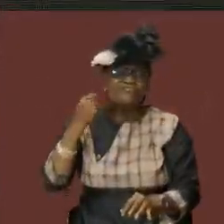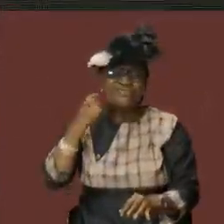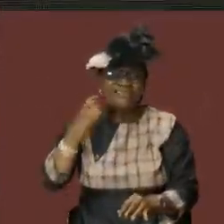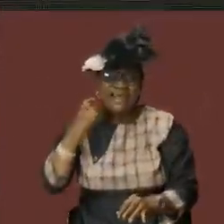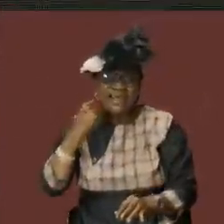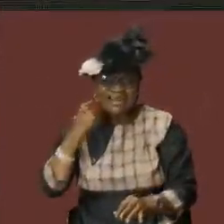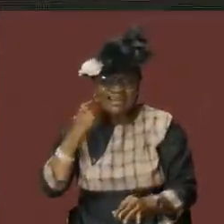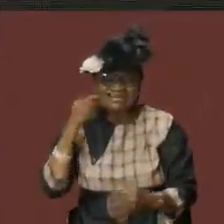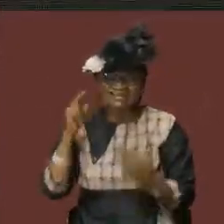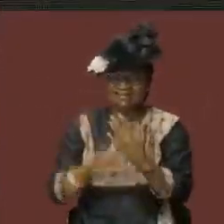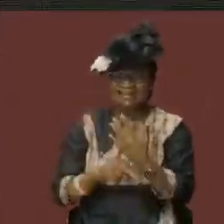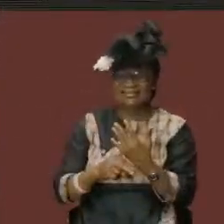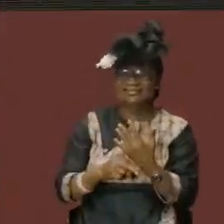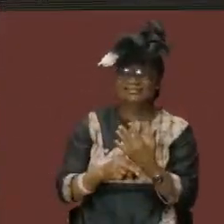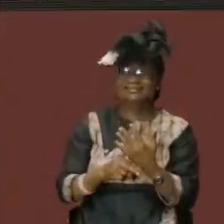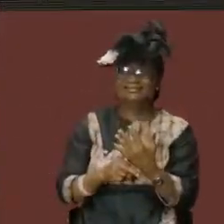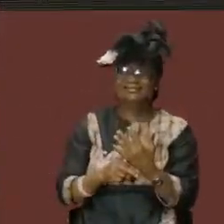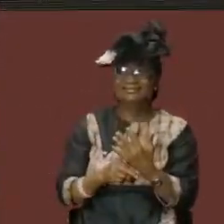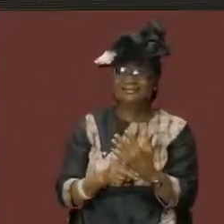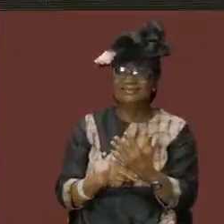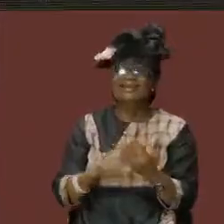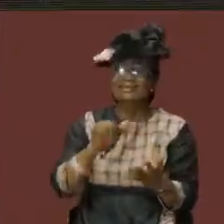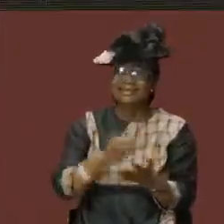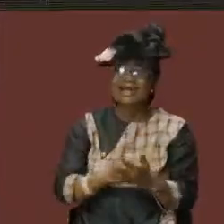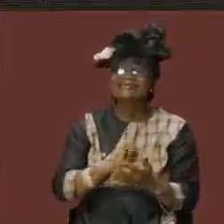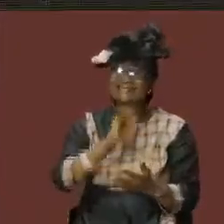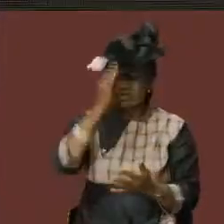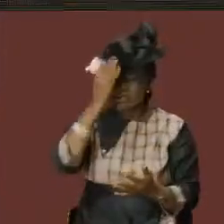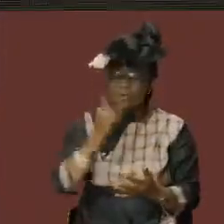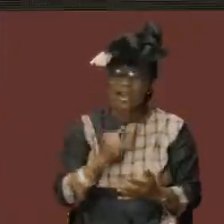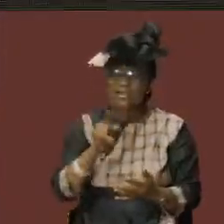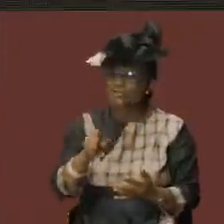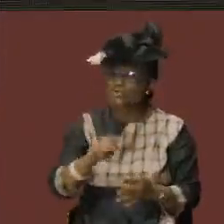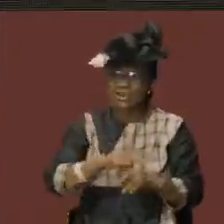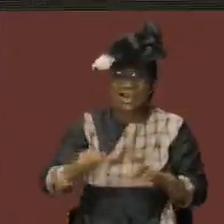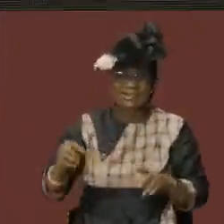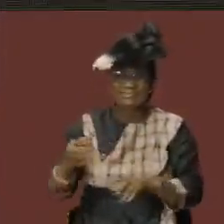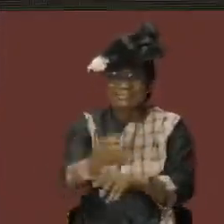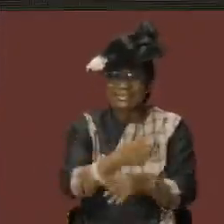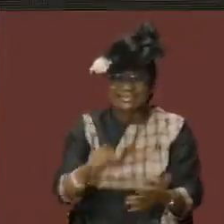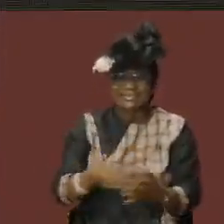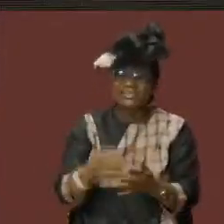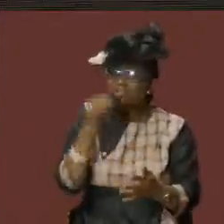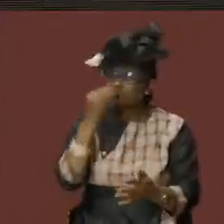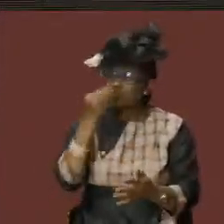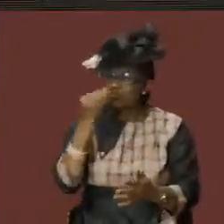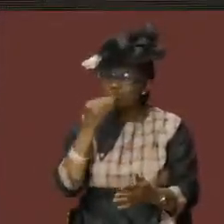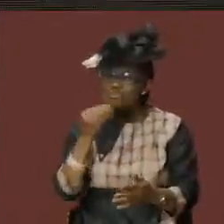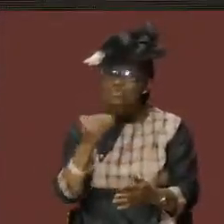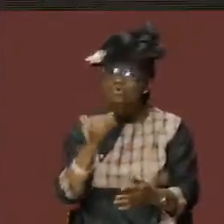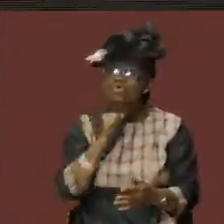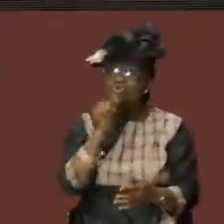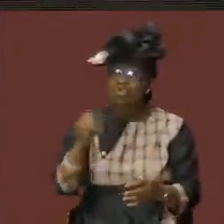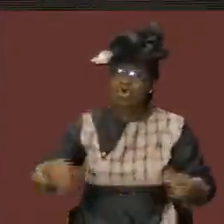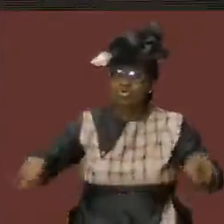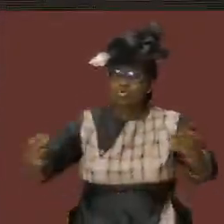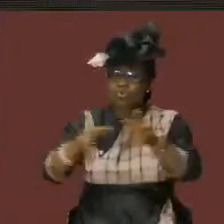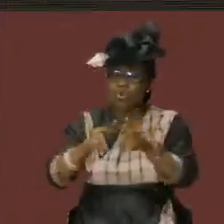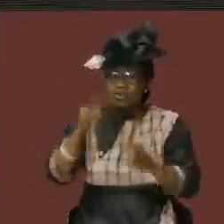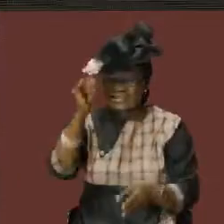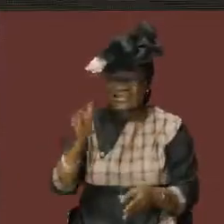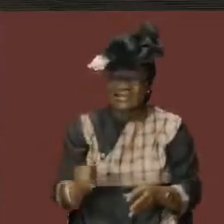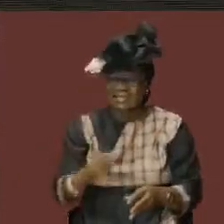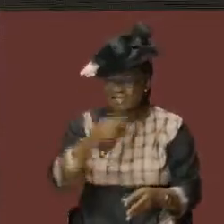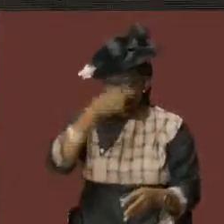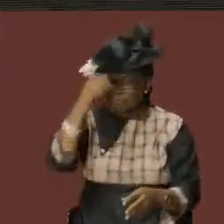That is why you cannot partake of this meal unworthily. Because if you partake